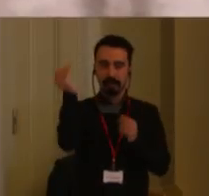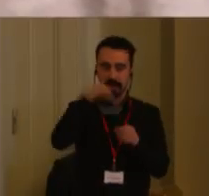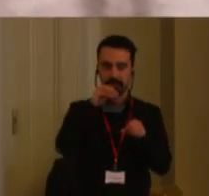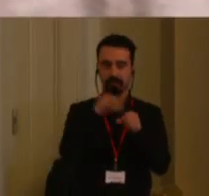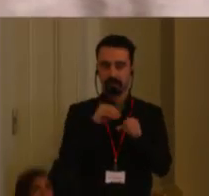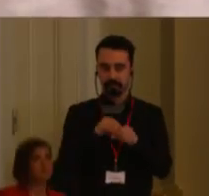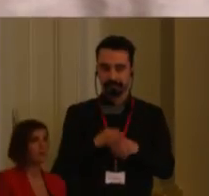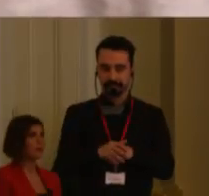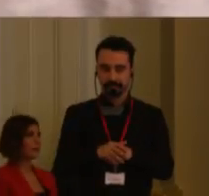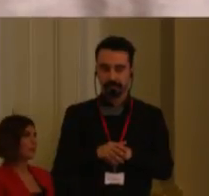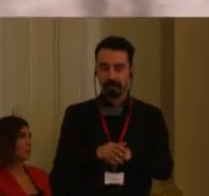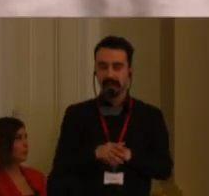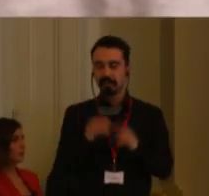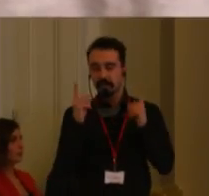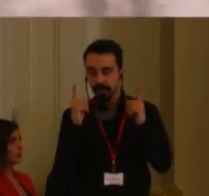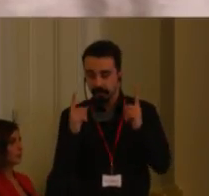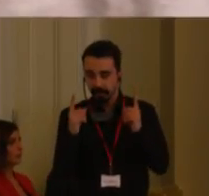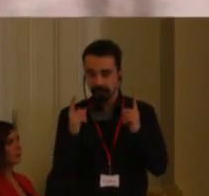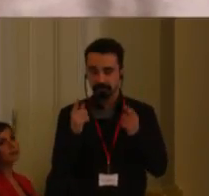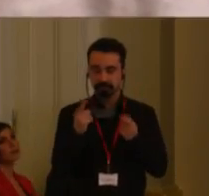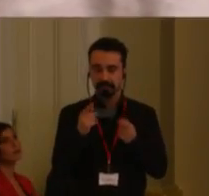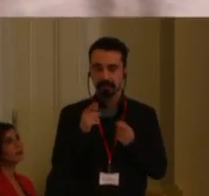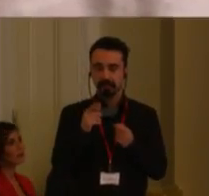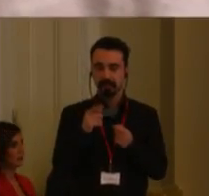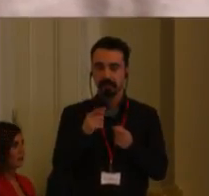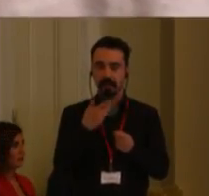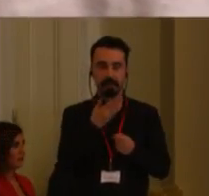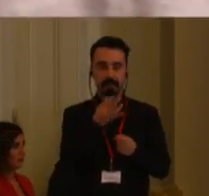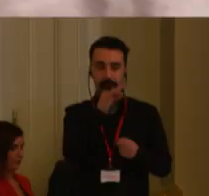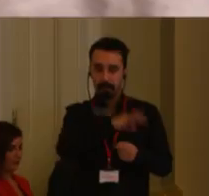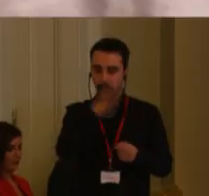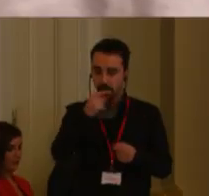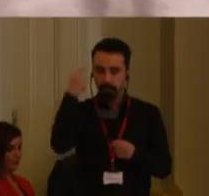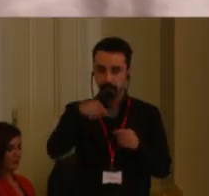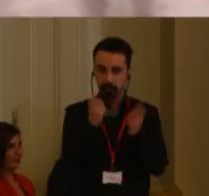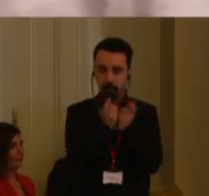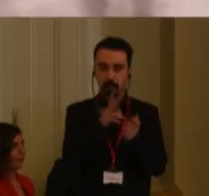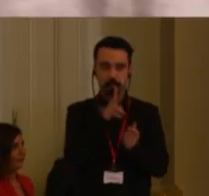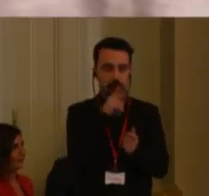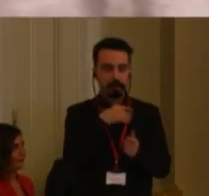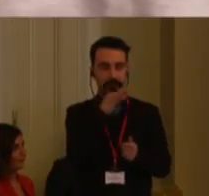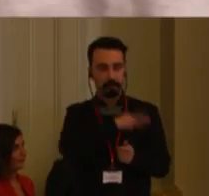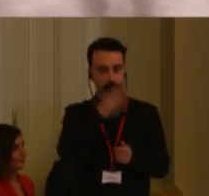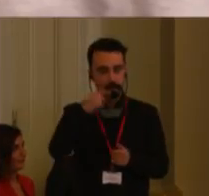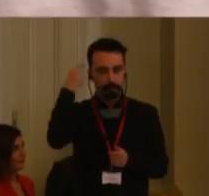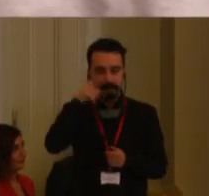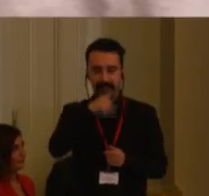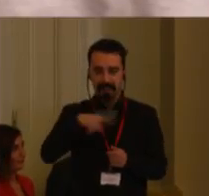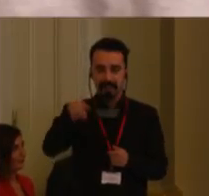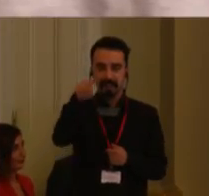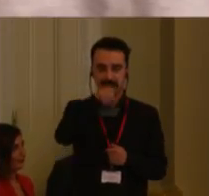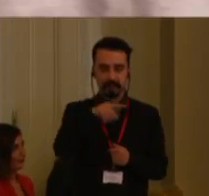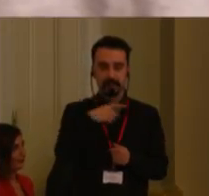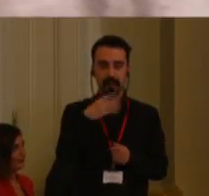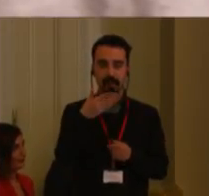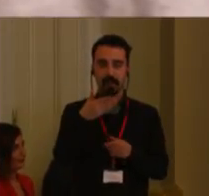presentations thought-provoking, and I personally am very interested and very much looking forward to hearing your ideas, your questions,